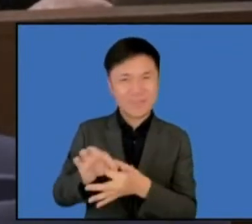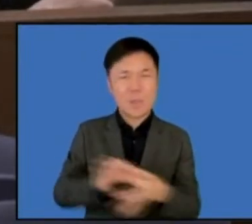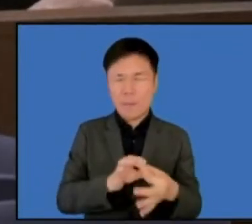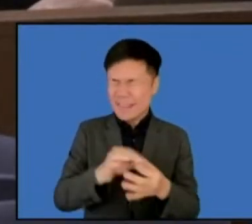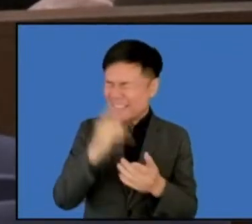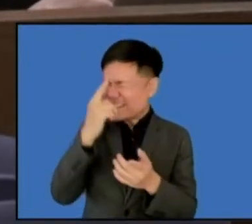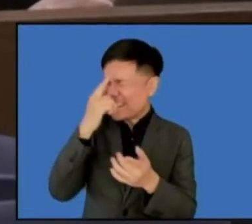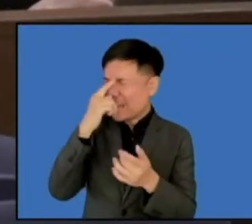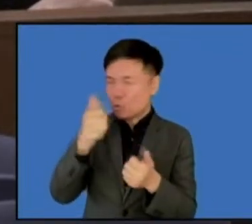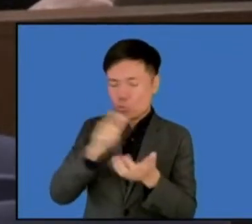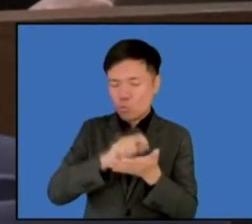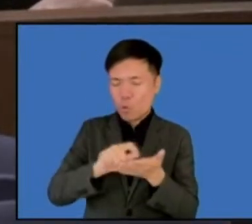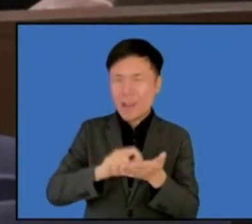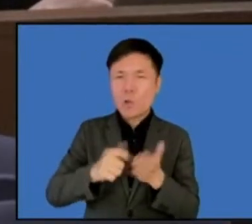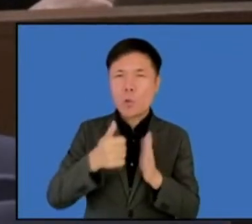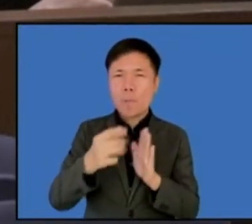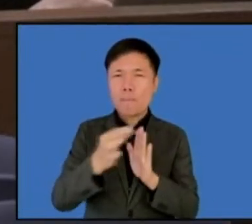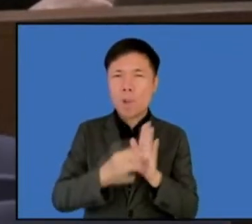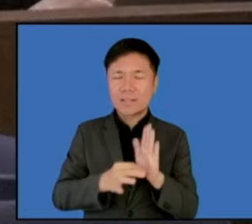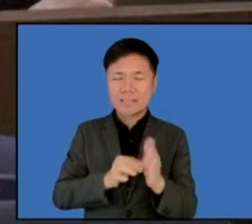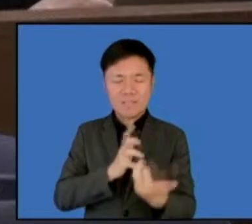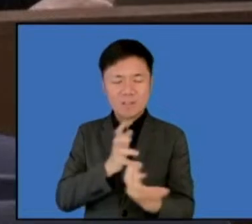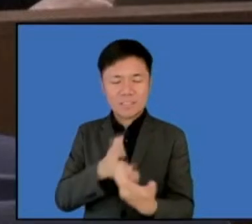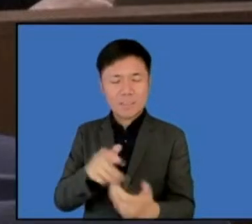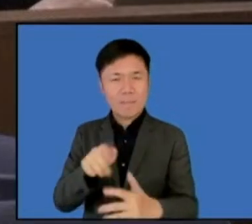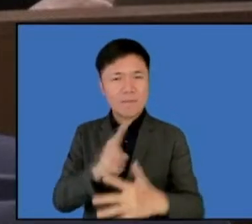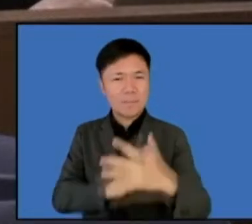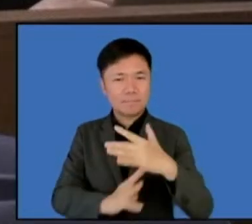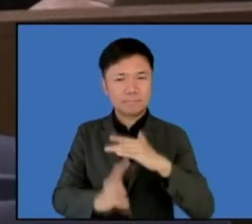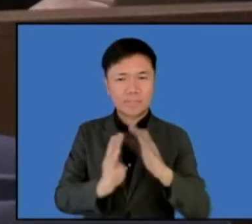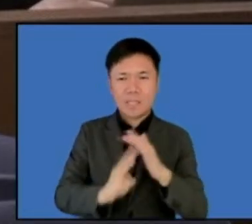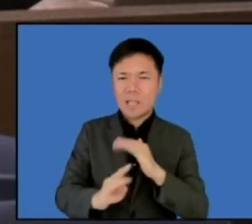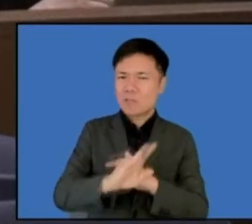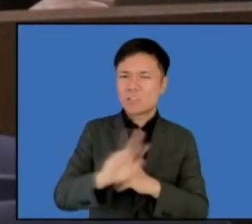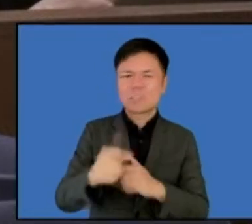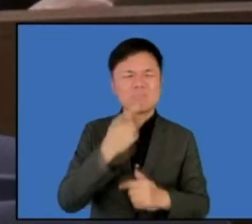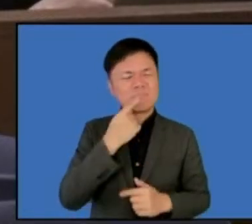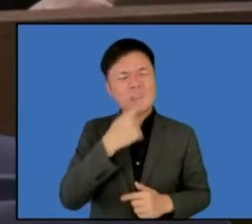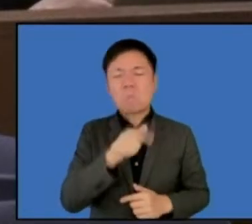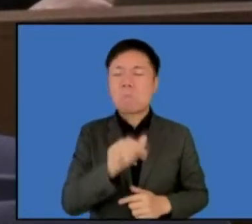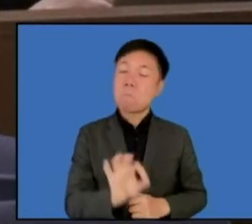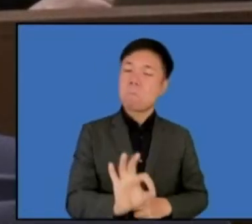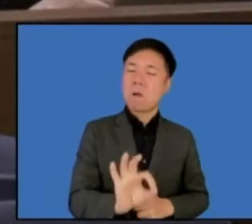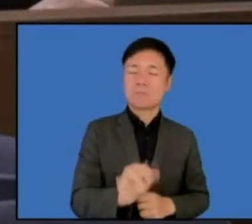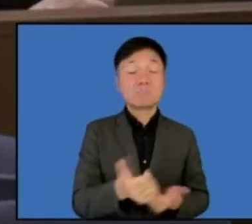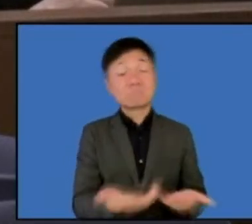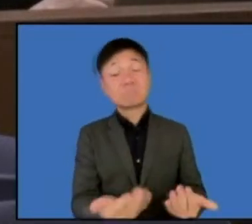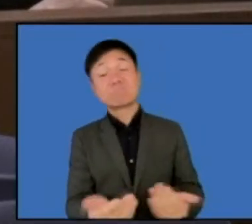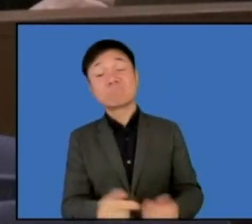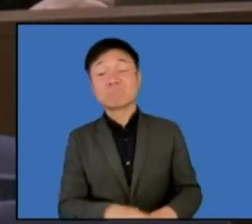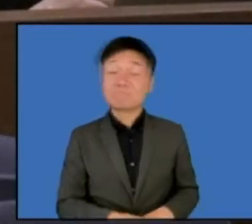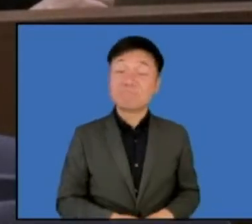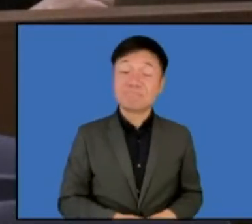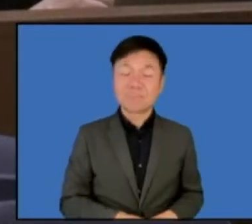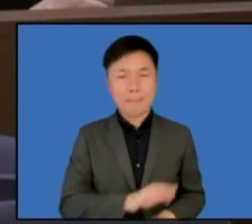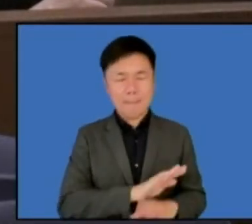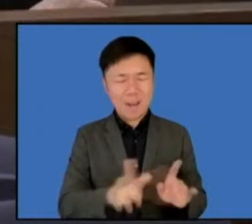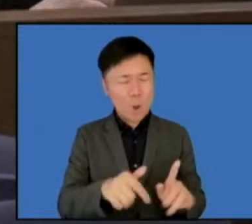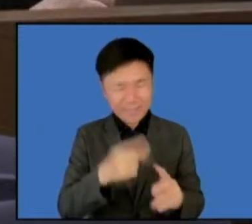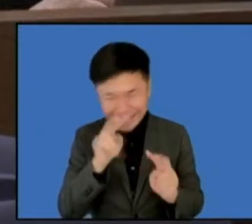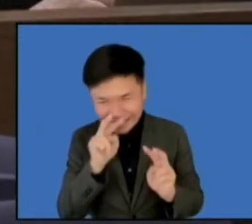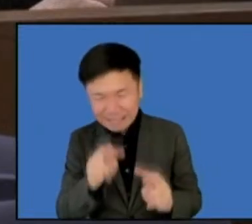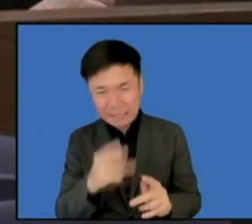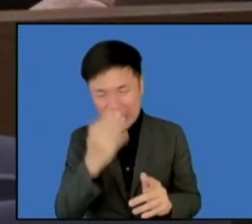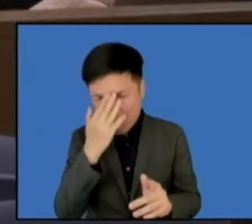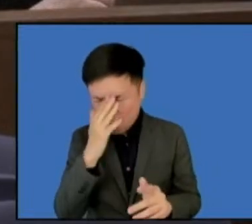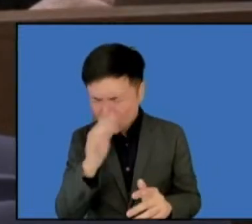in governance must extend beyond symbolic representation. It must include decision-making power to shape the policies that directly impact their